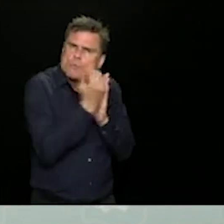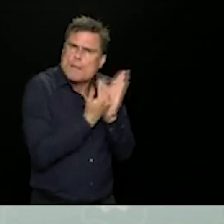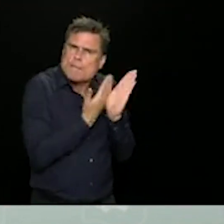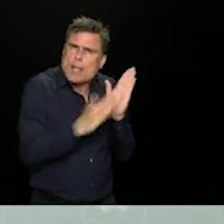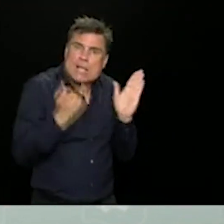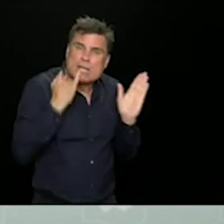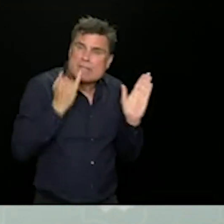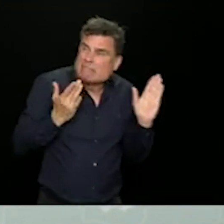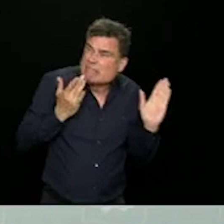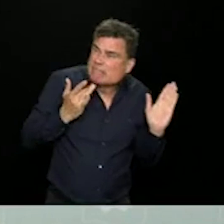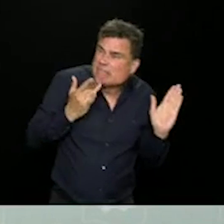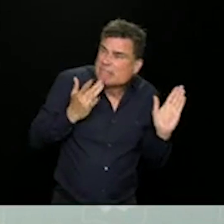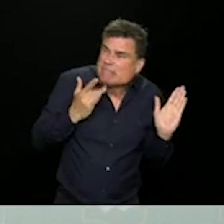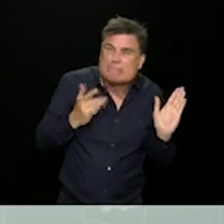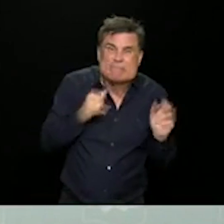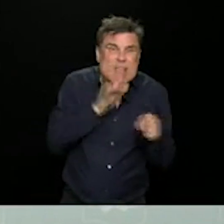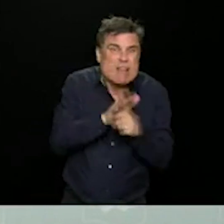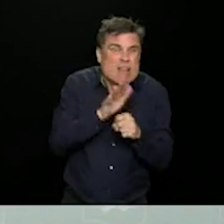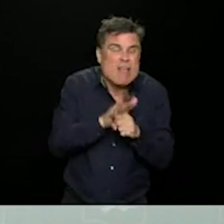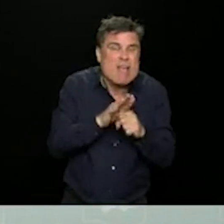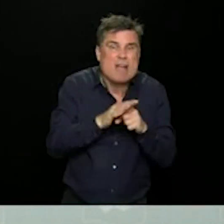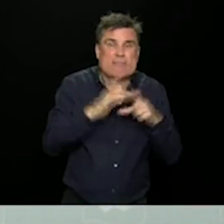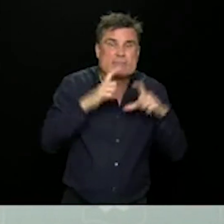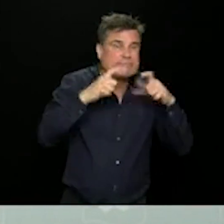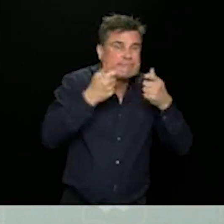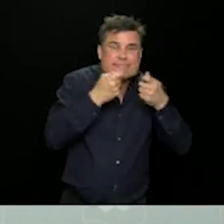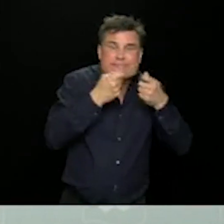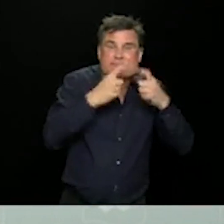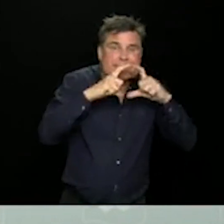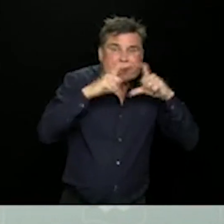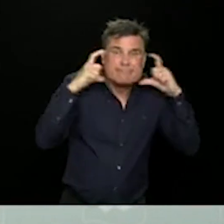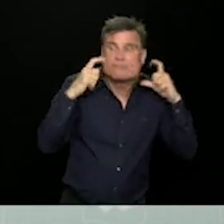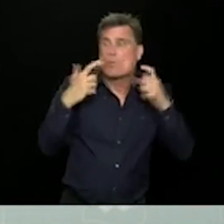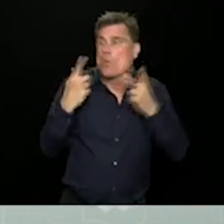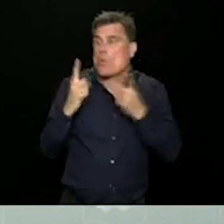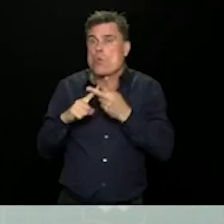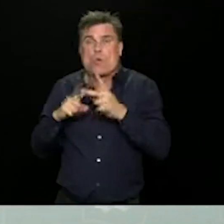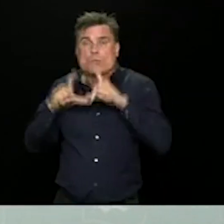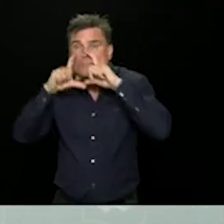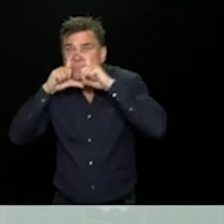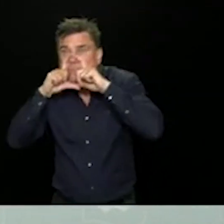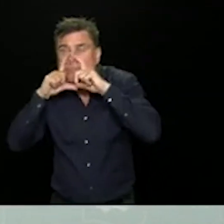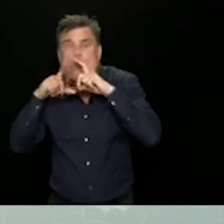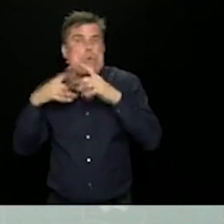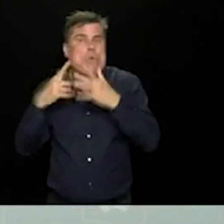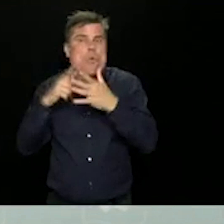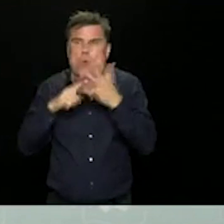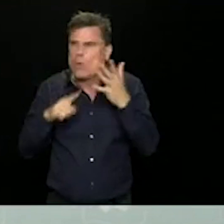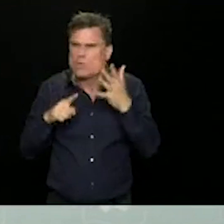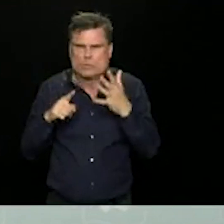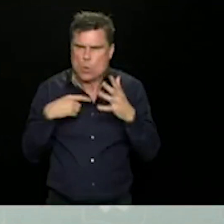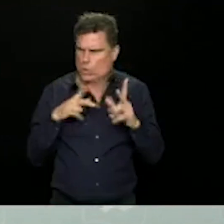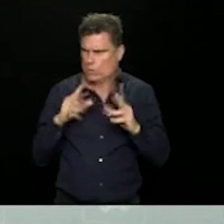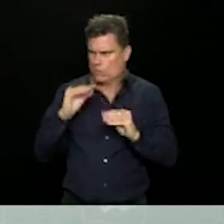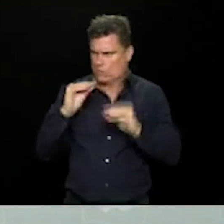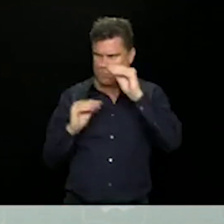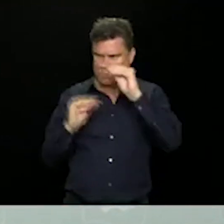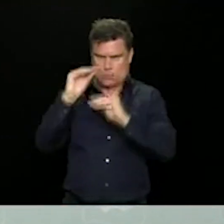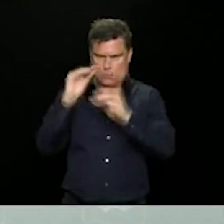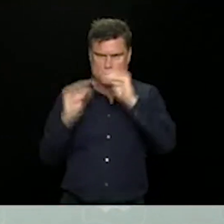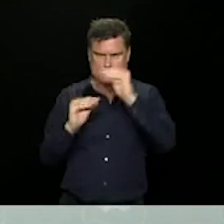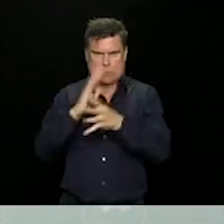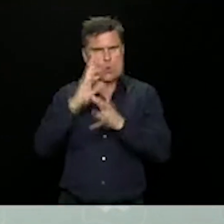departments, who were coming to our healthcare system with respiratory illness. So the turnover was very high. And we, as you might recall,